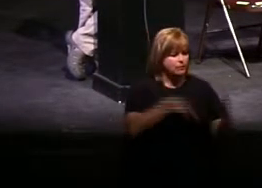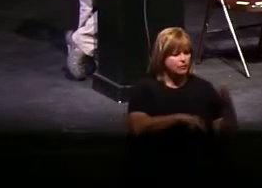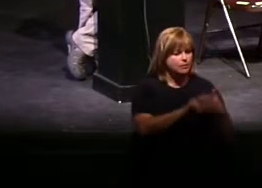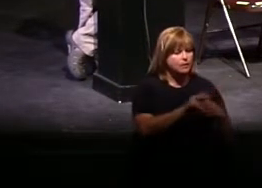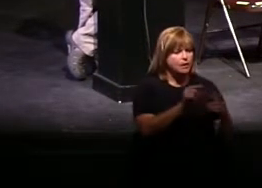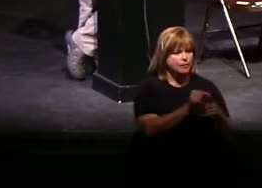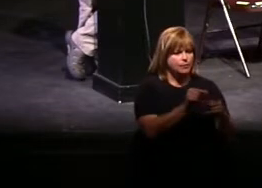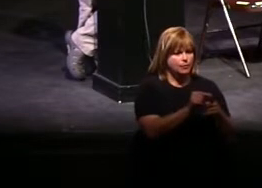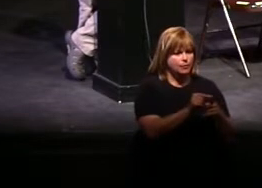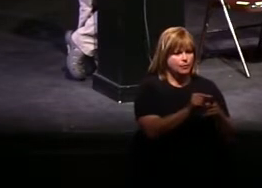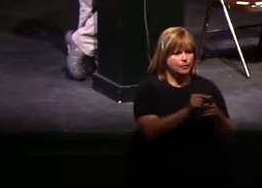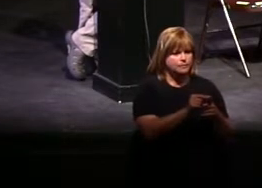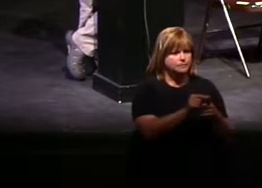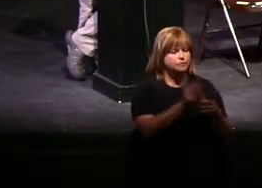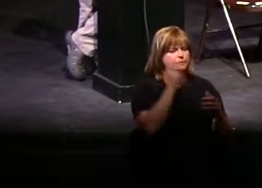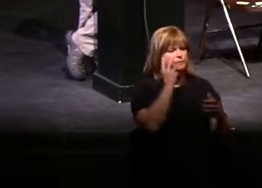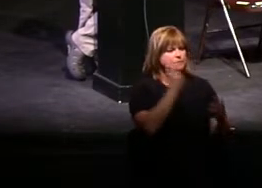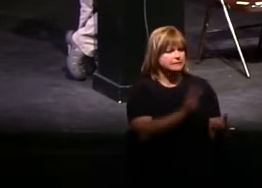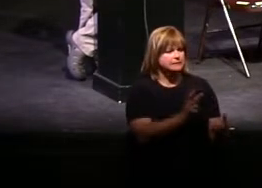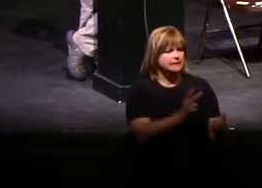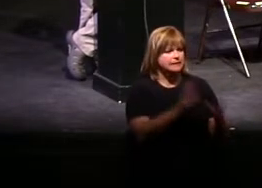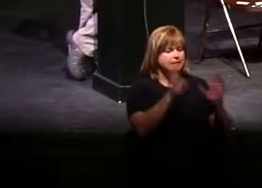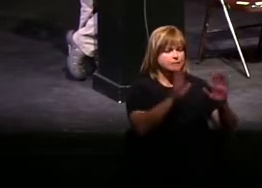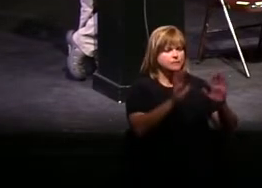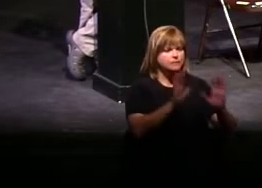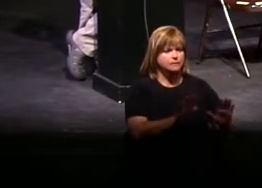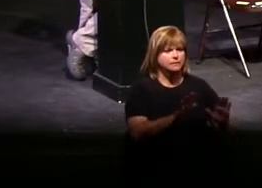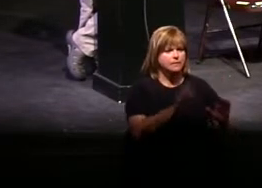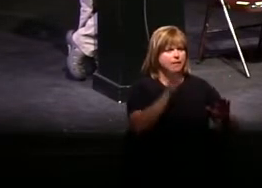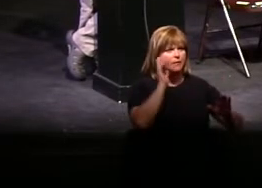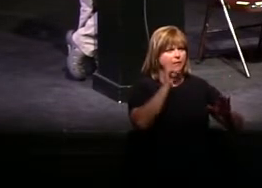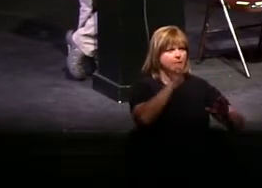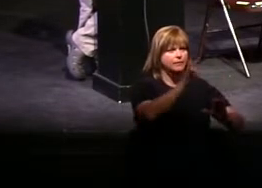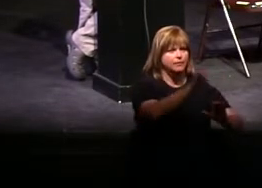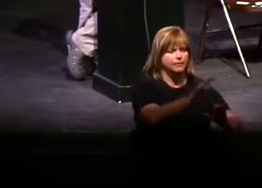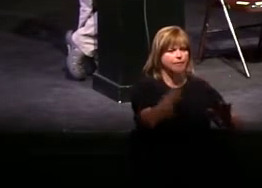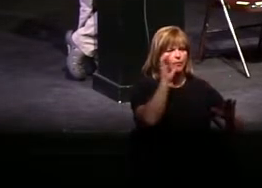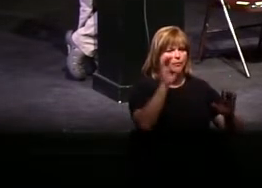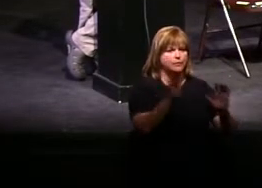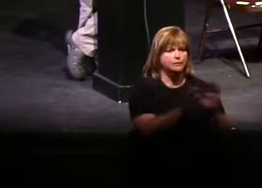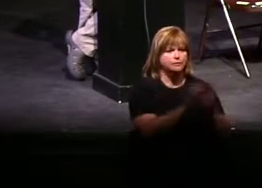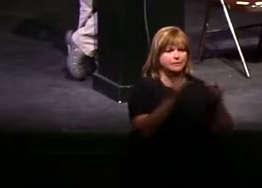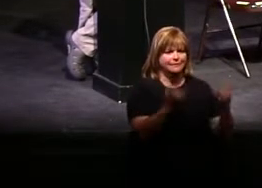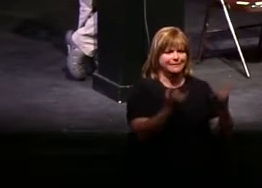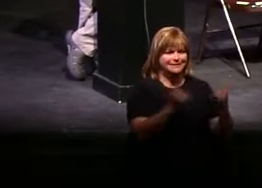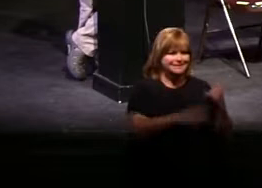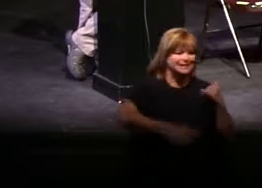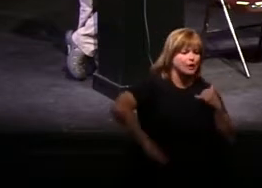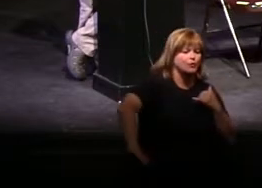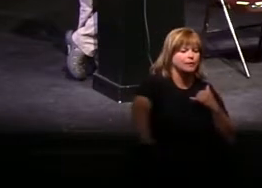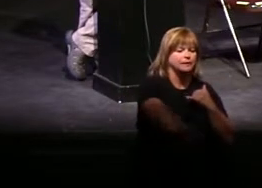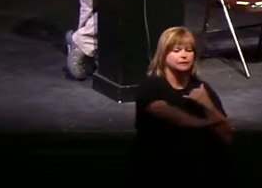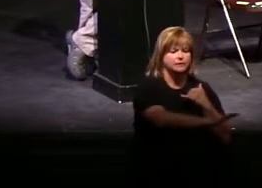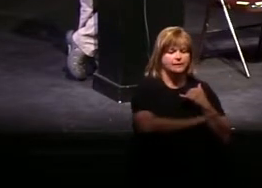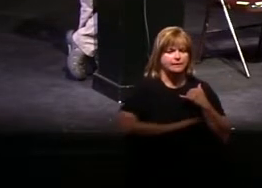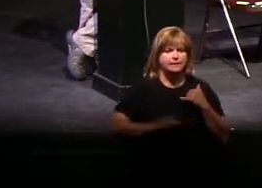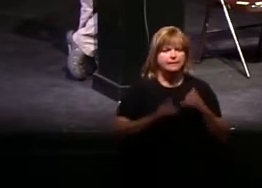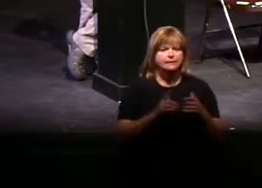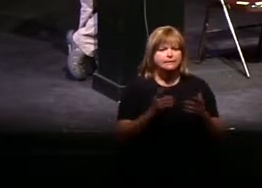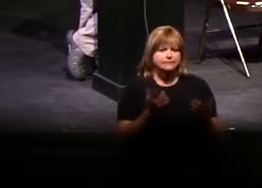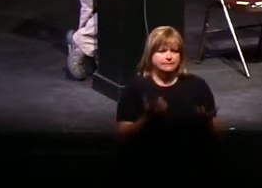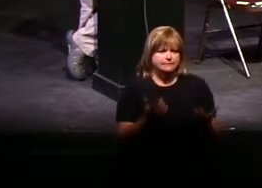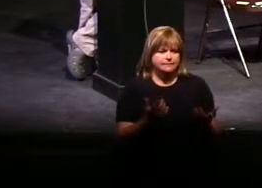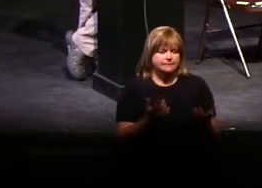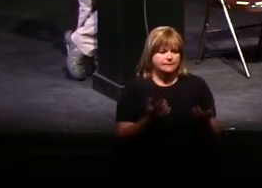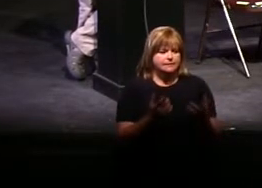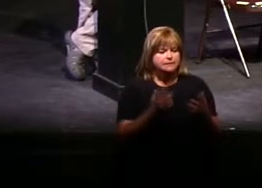so, if only to see the spectacular aerial photographs of this region, which encompasses